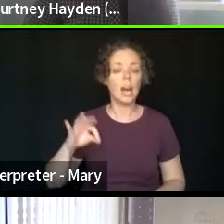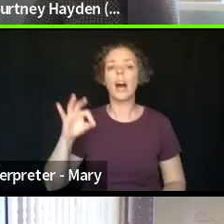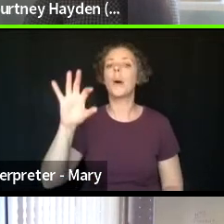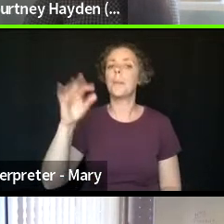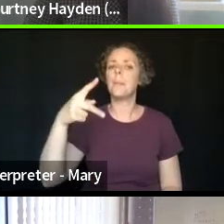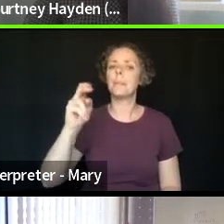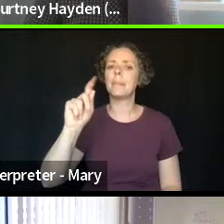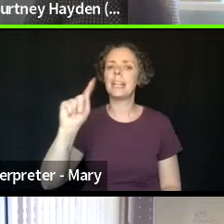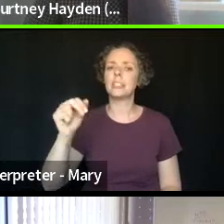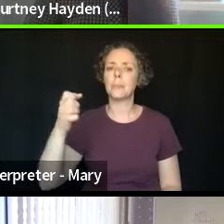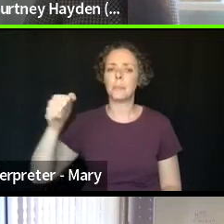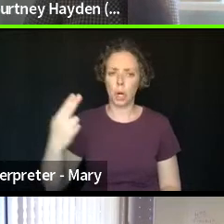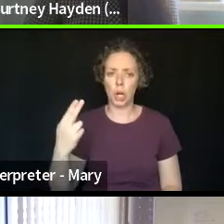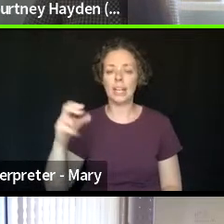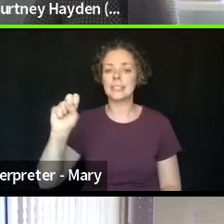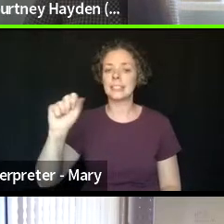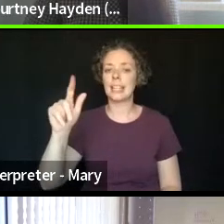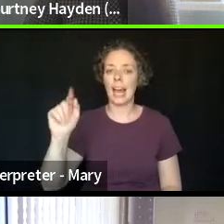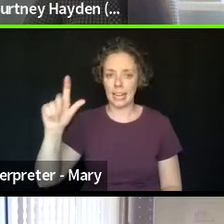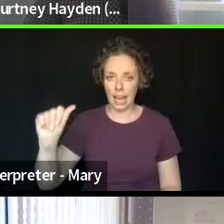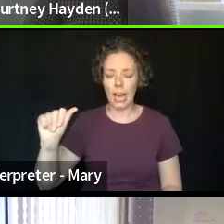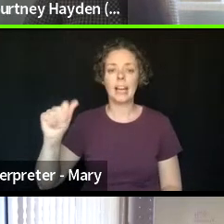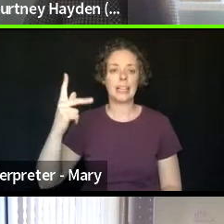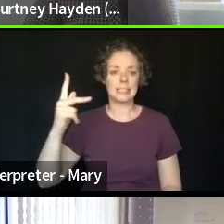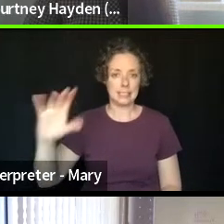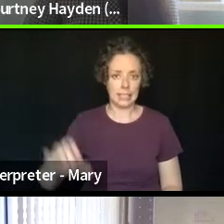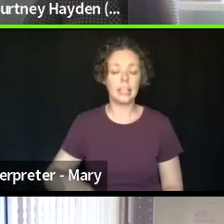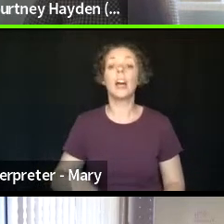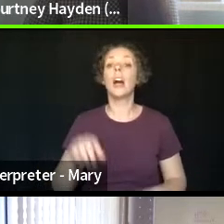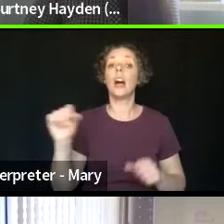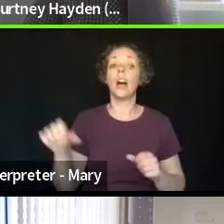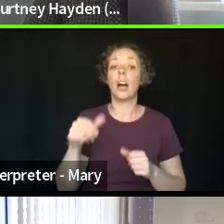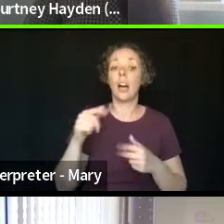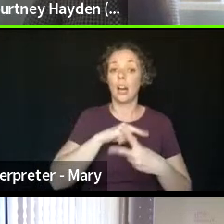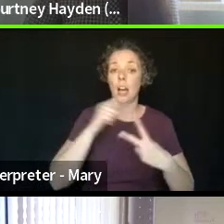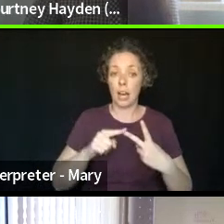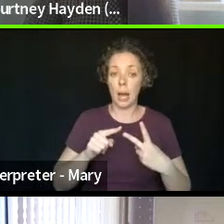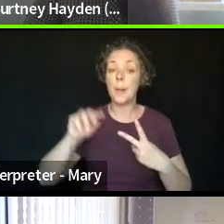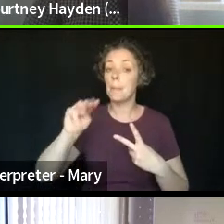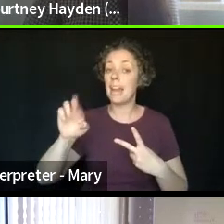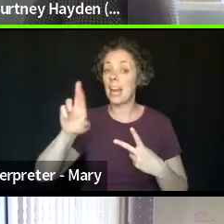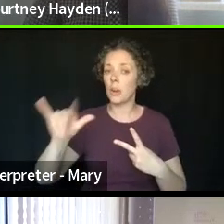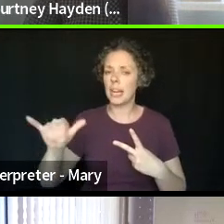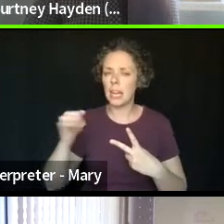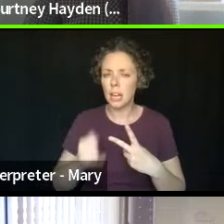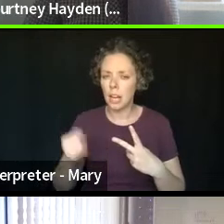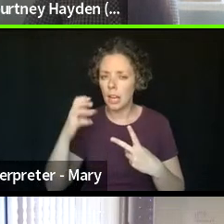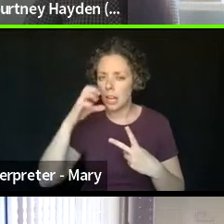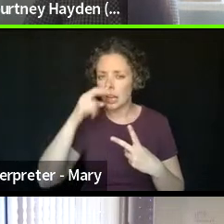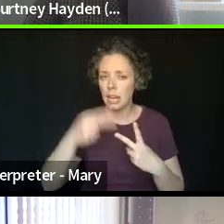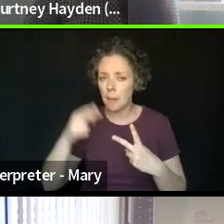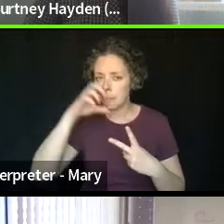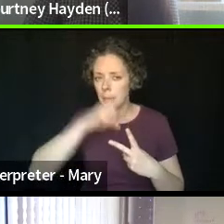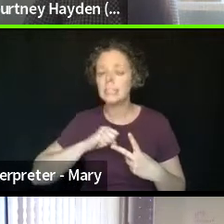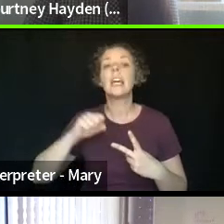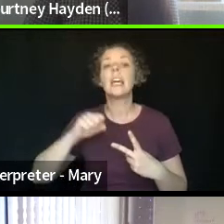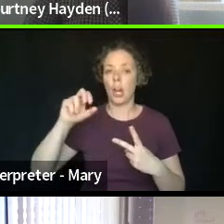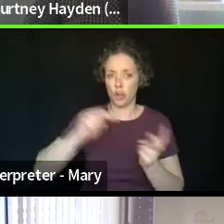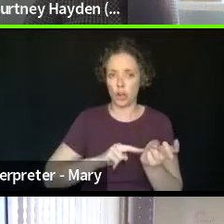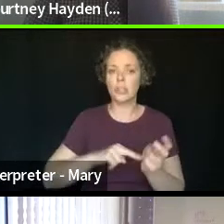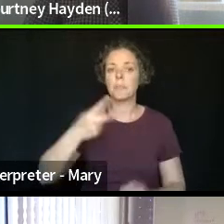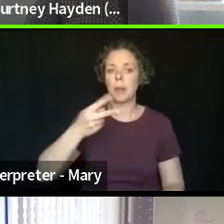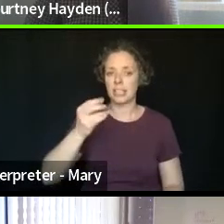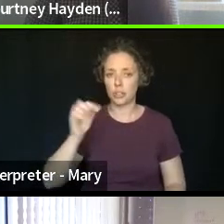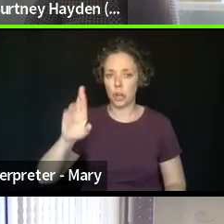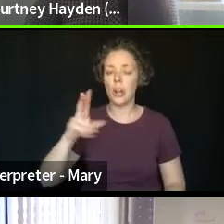City. We also have Mary Gonzalez, who is a board-certified doctorate nurse practitioner and HIV specialist.